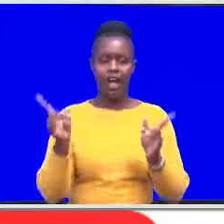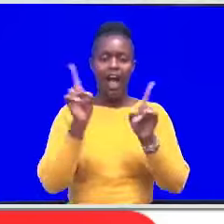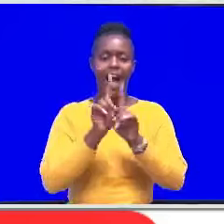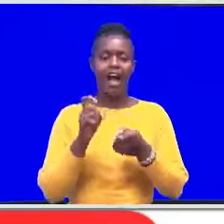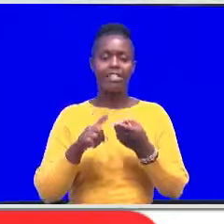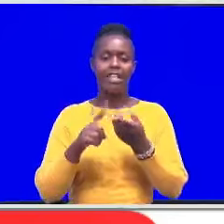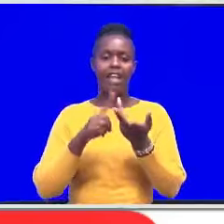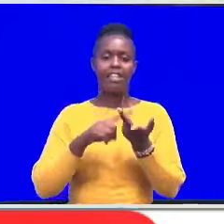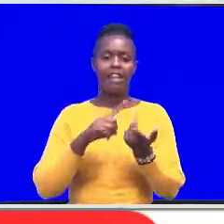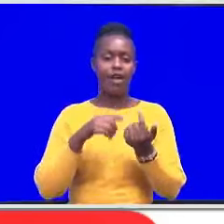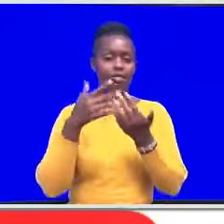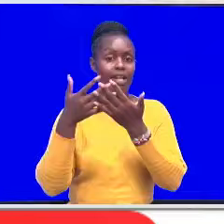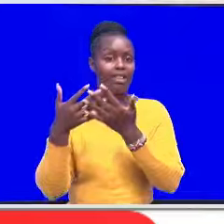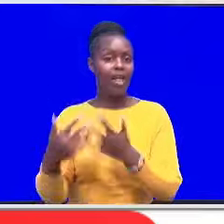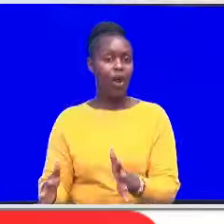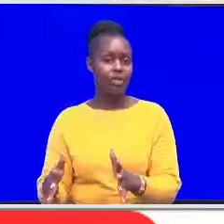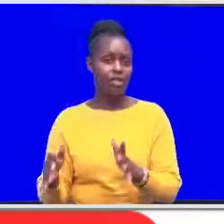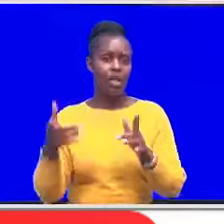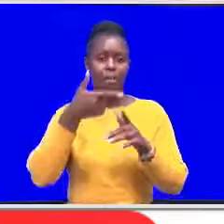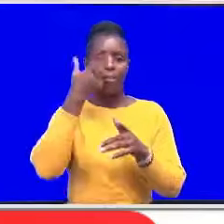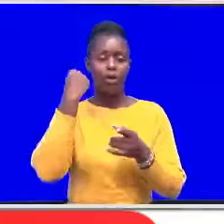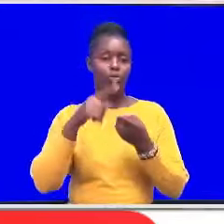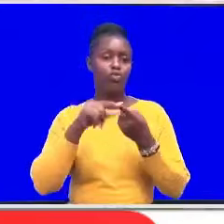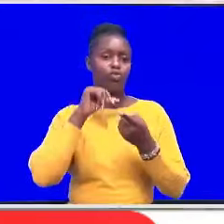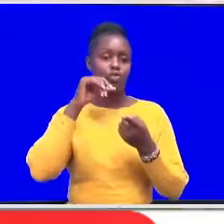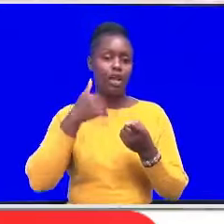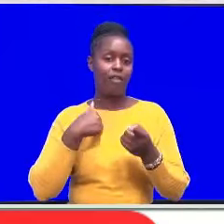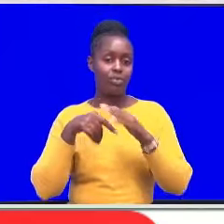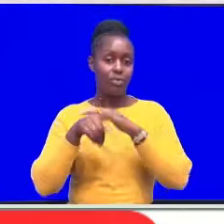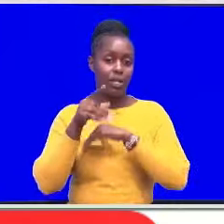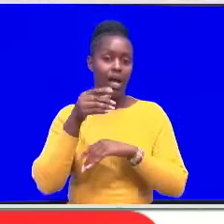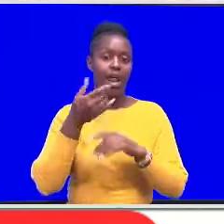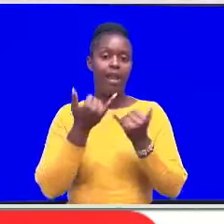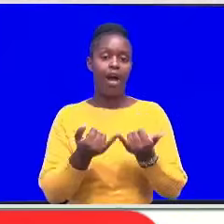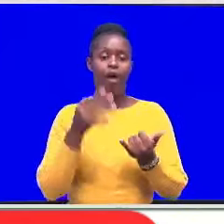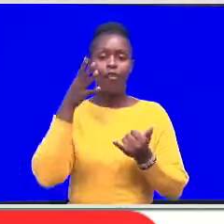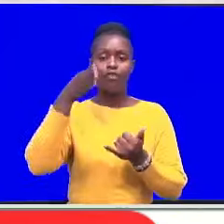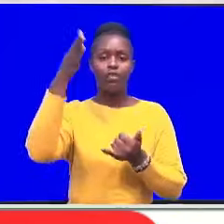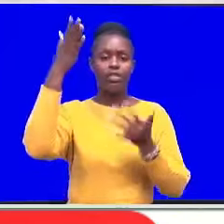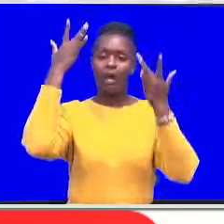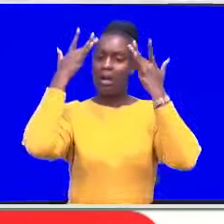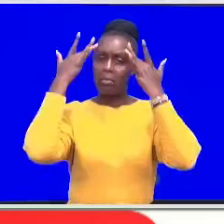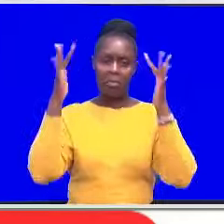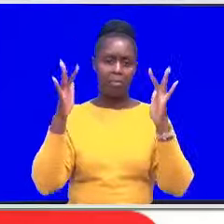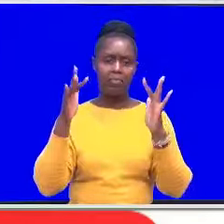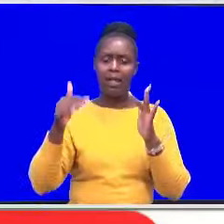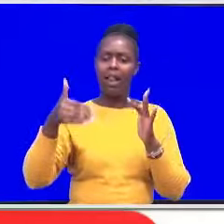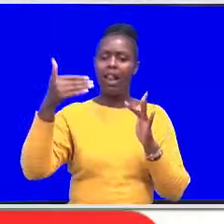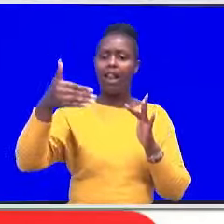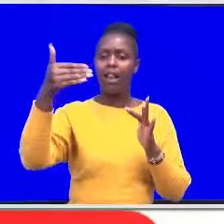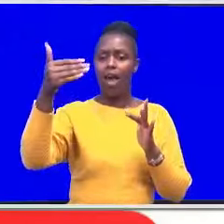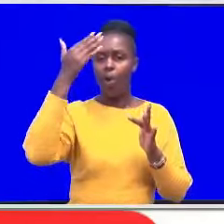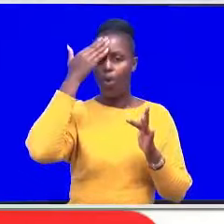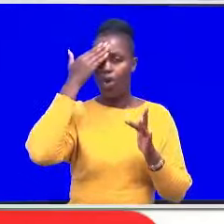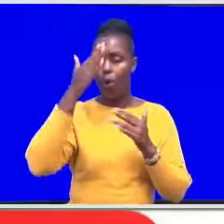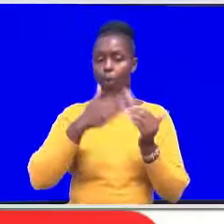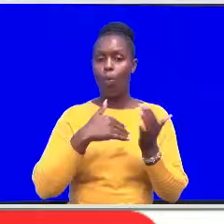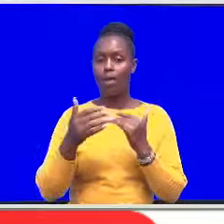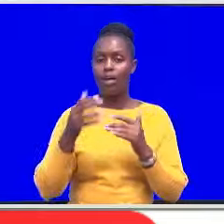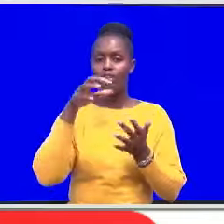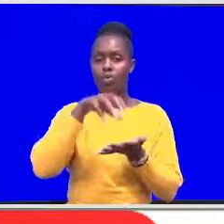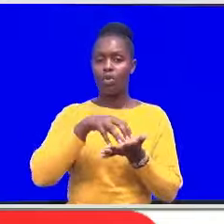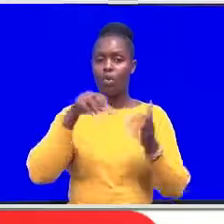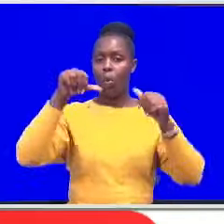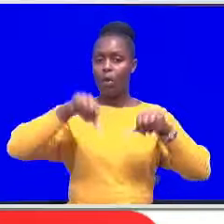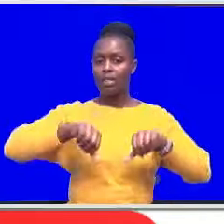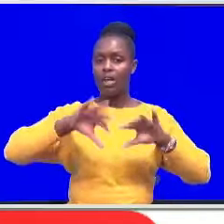losses amid ongoing displacement, the future remains uncertain. The coming days will reveal whether the situation will worsen